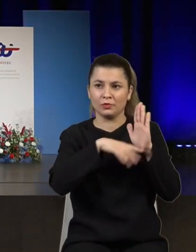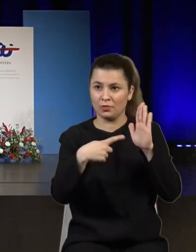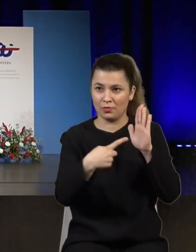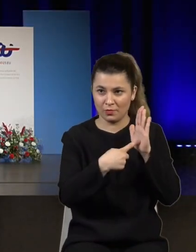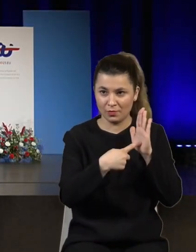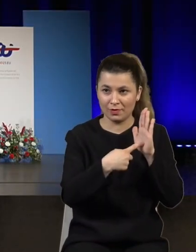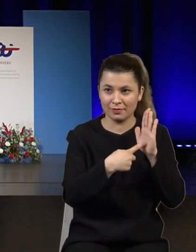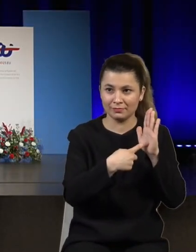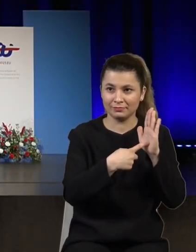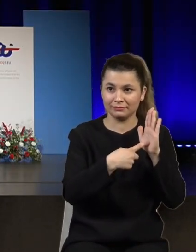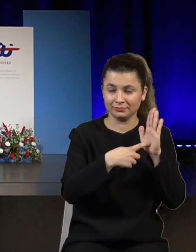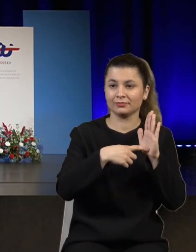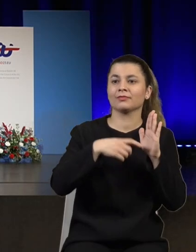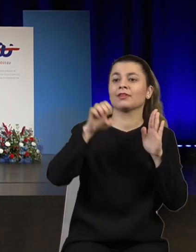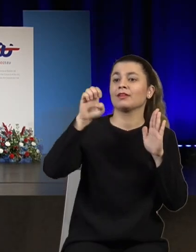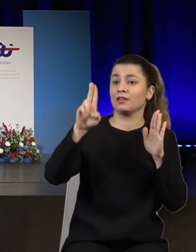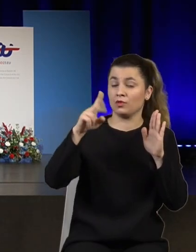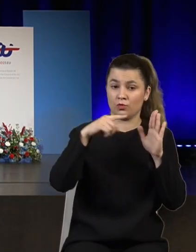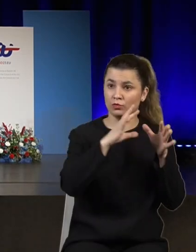Commission.